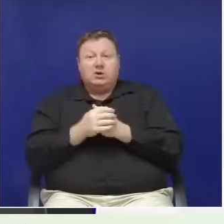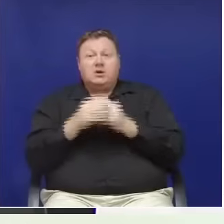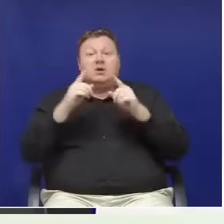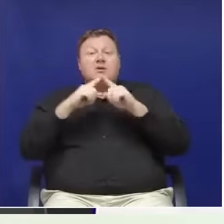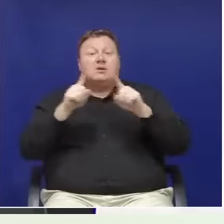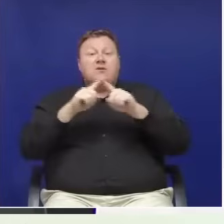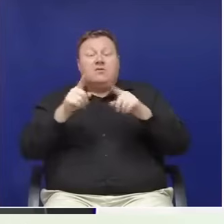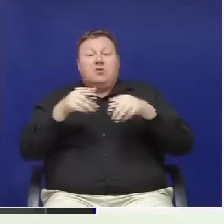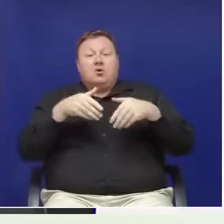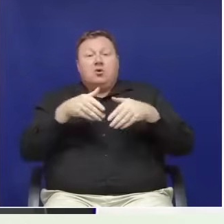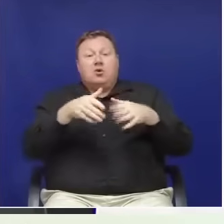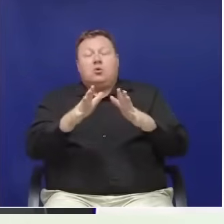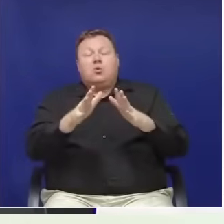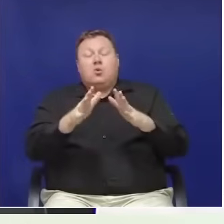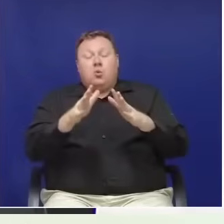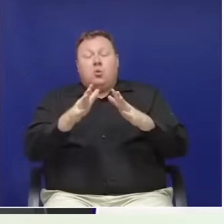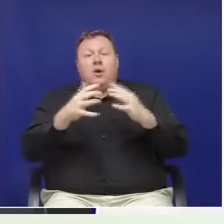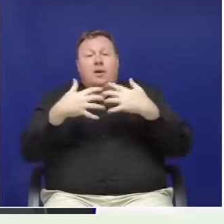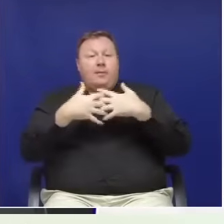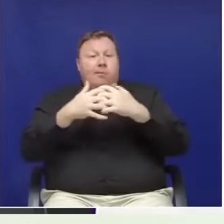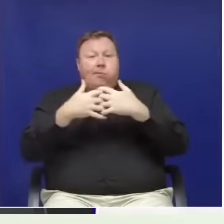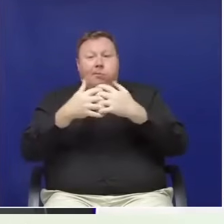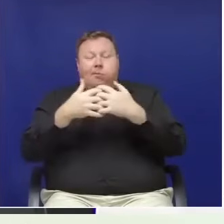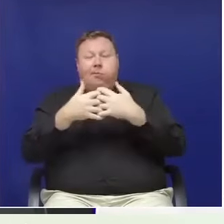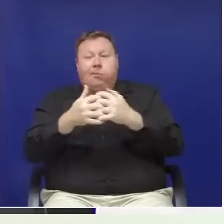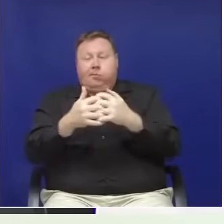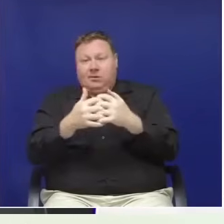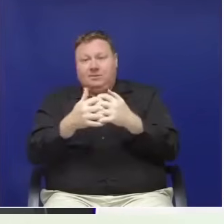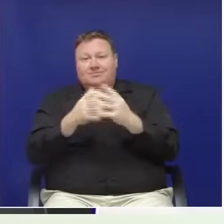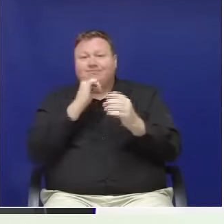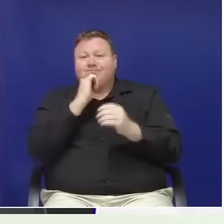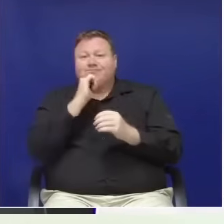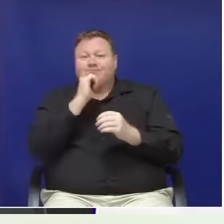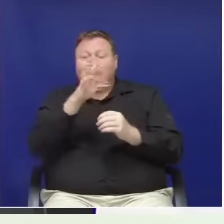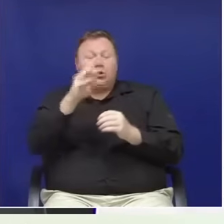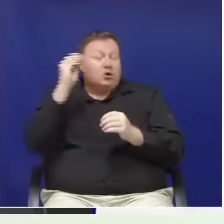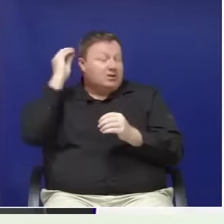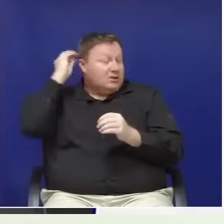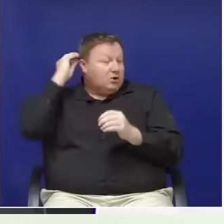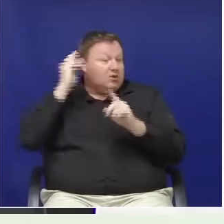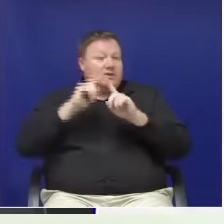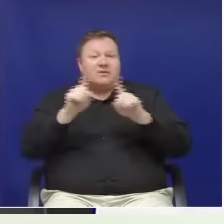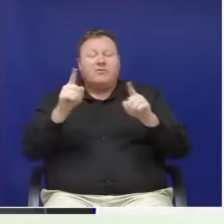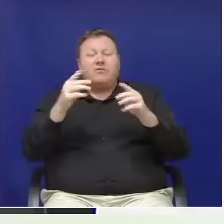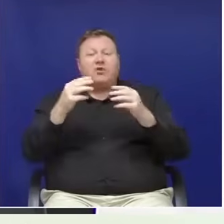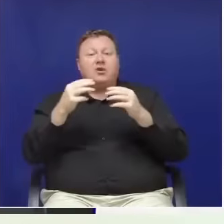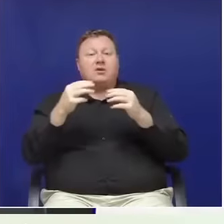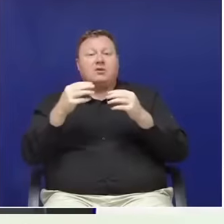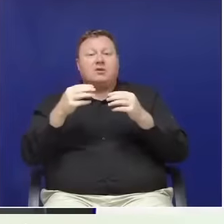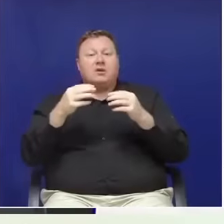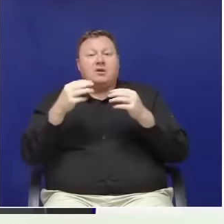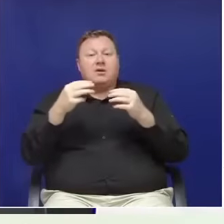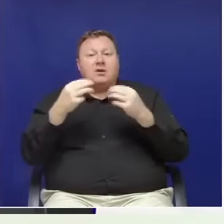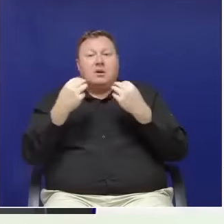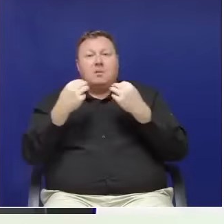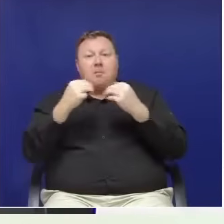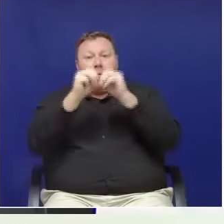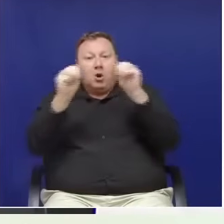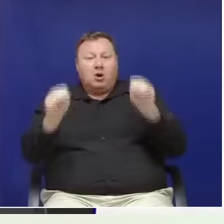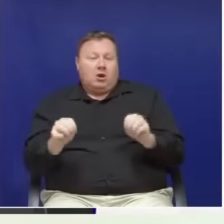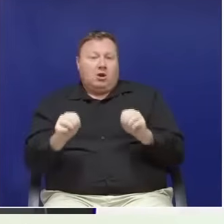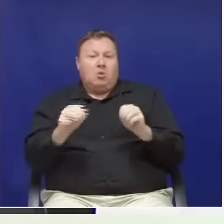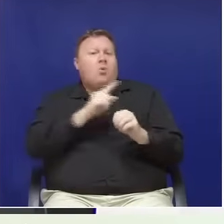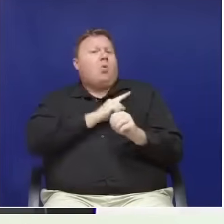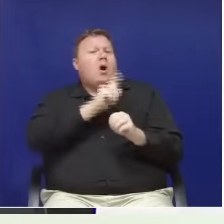similar non-custodial alternatives have been considered, why has this not been done? Given the